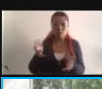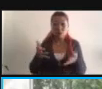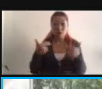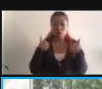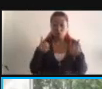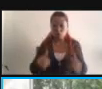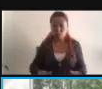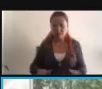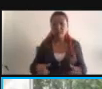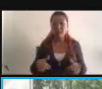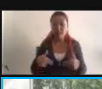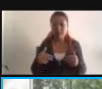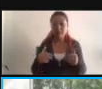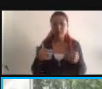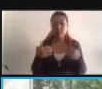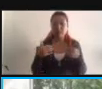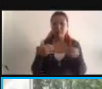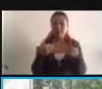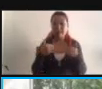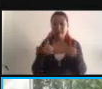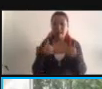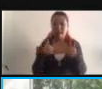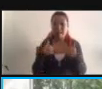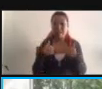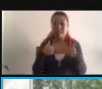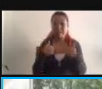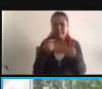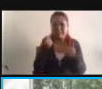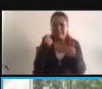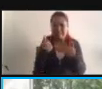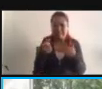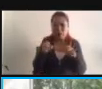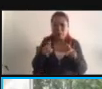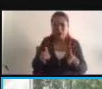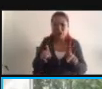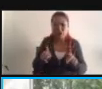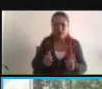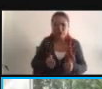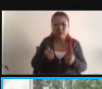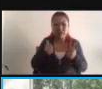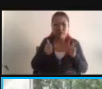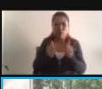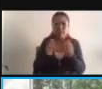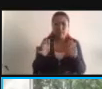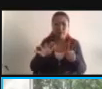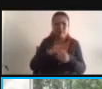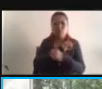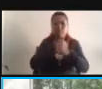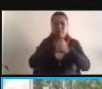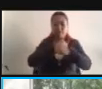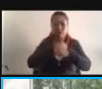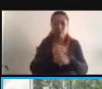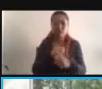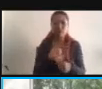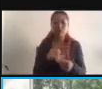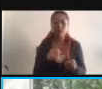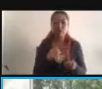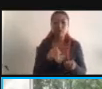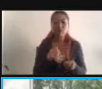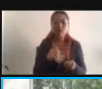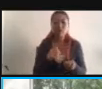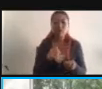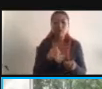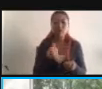us, have very little chance of surviving without complete protection. We have made